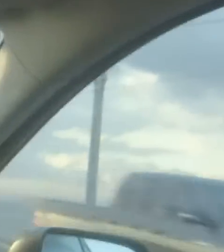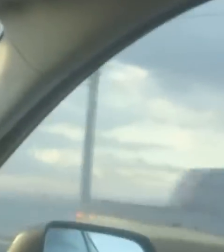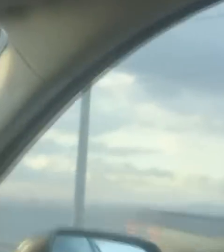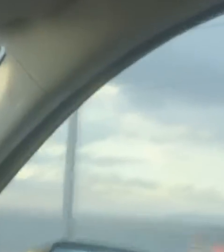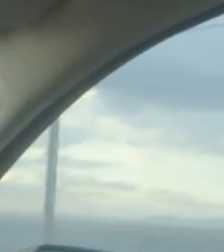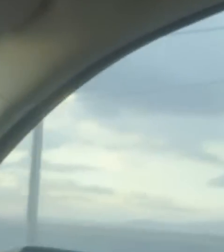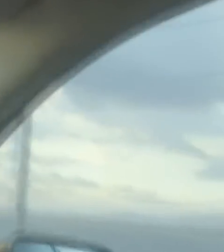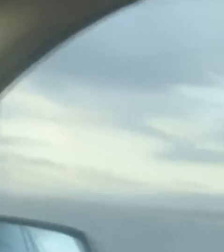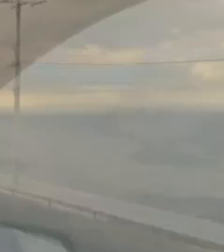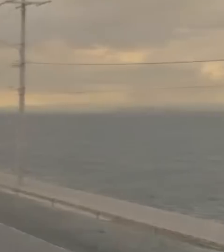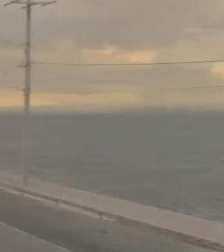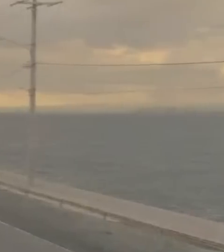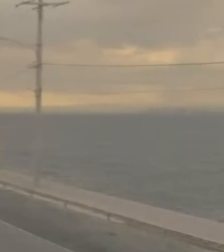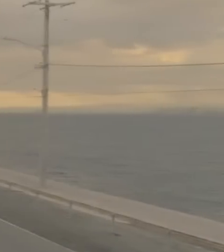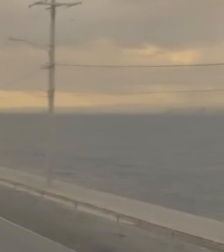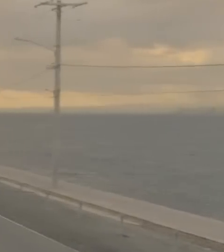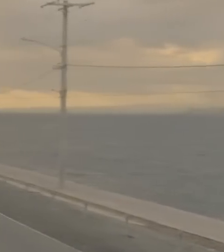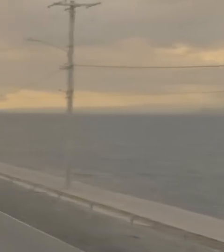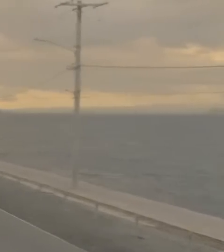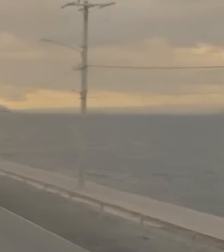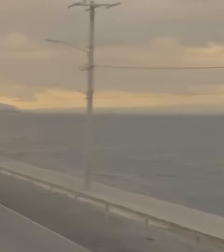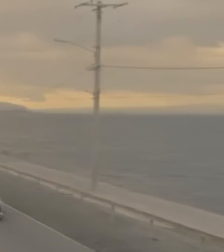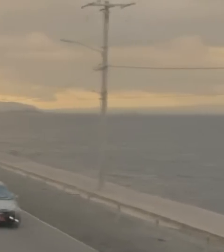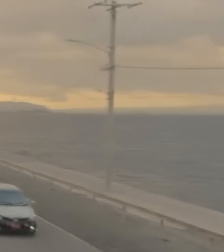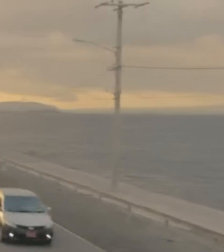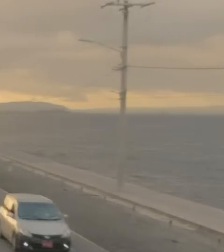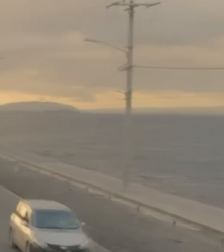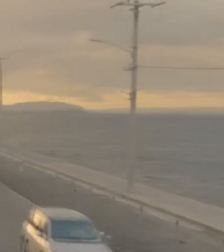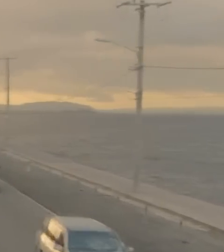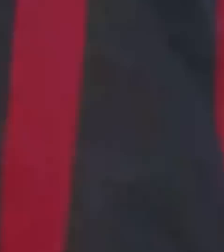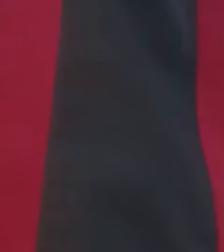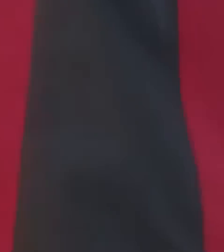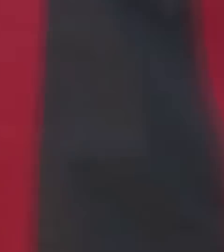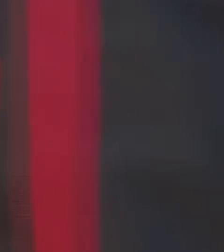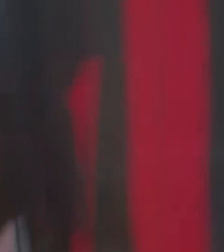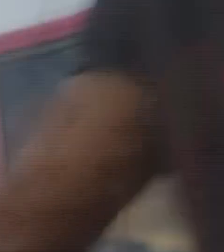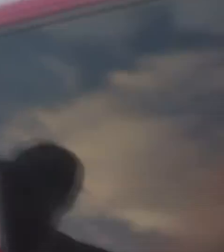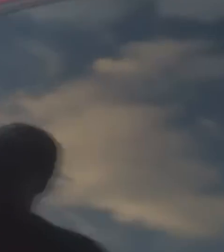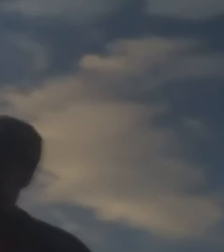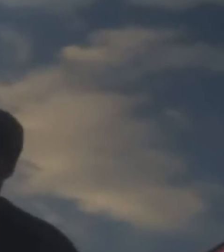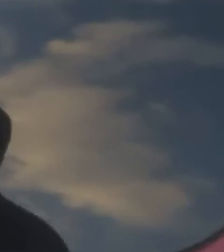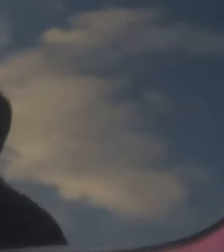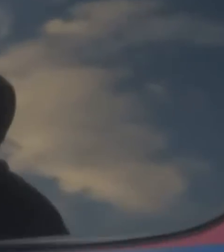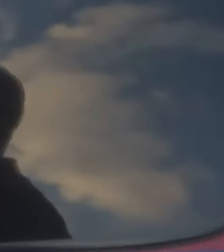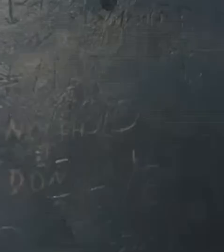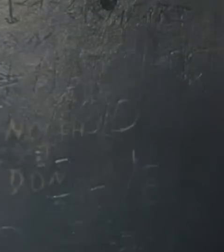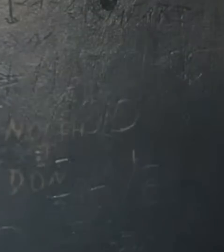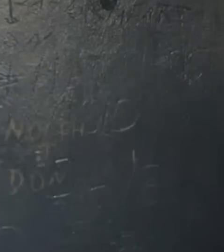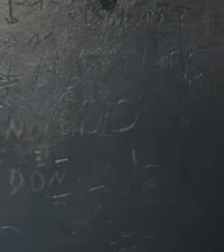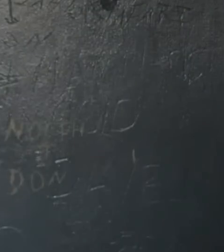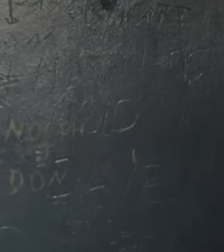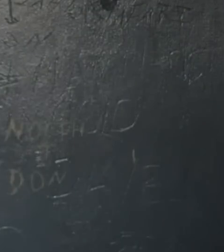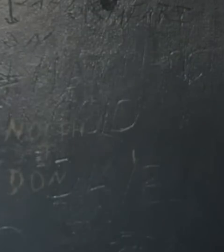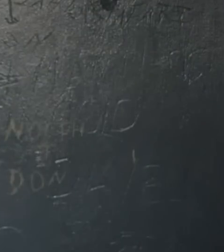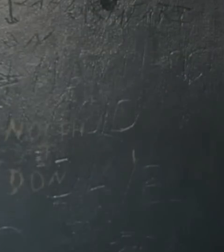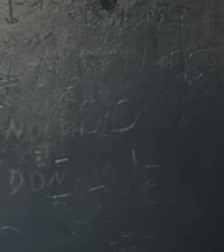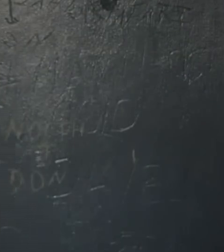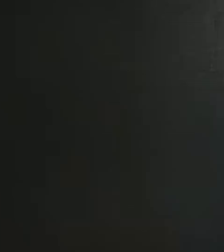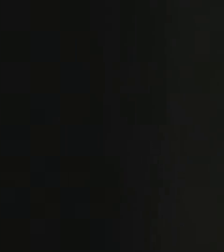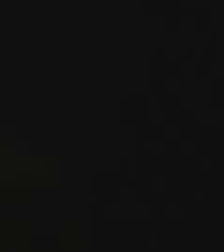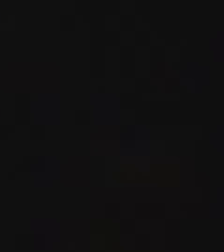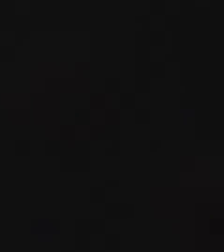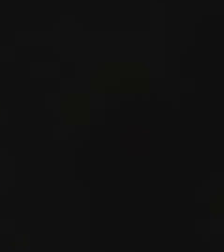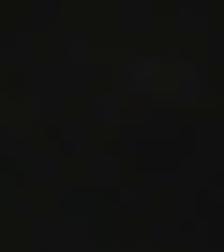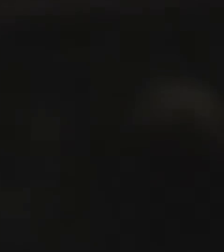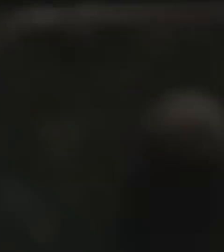fit. From your system, you better look out fit. When you move corrupt, better look out fit. Fisa you get wet, look out fit. Look